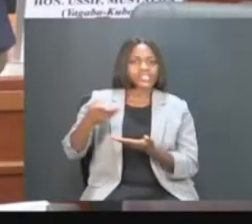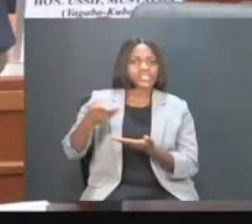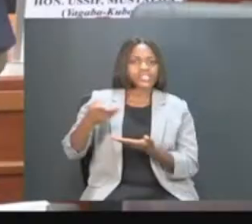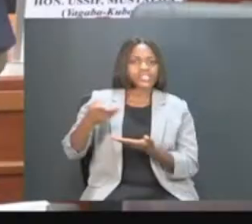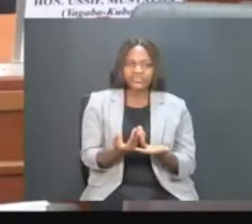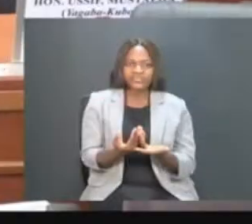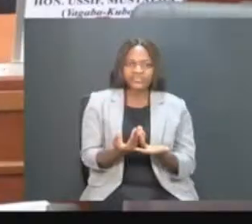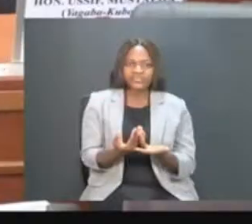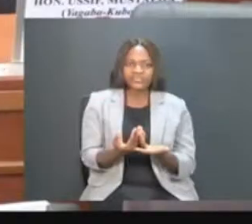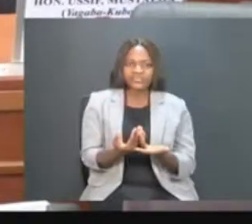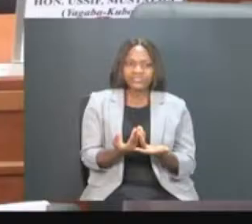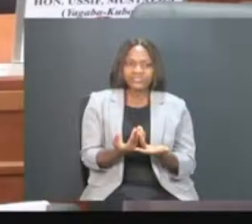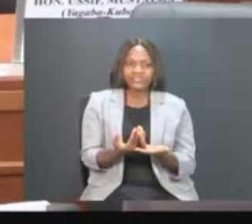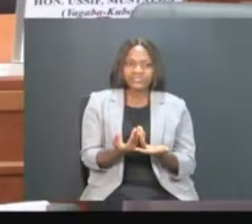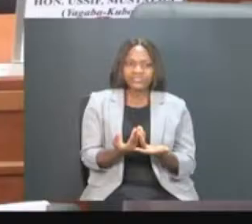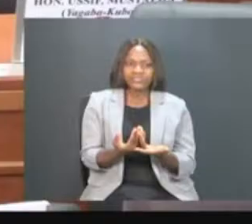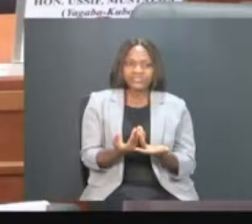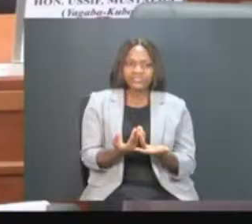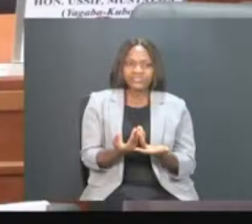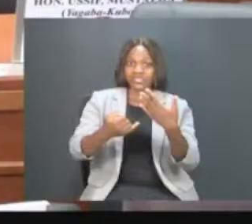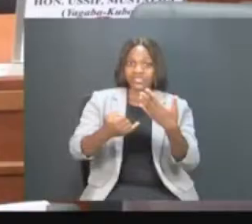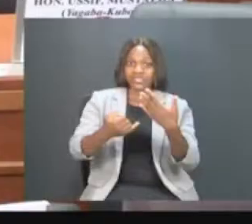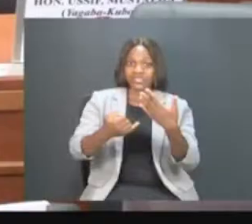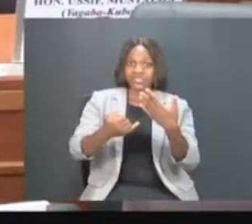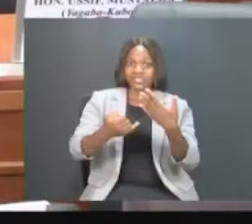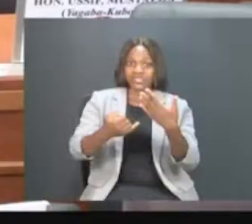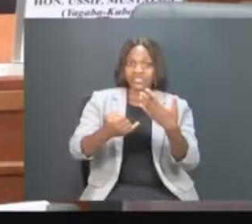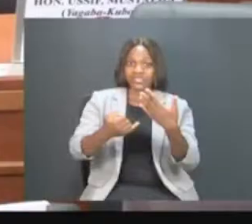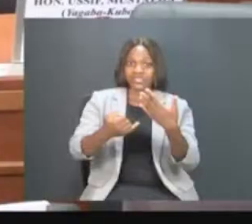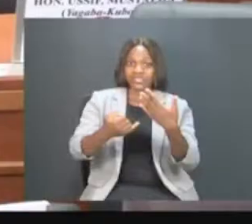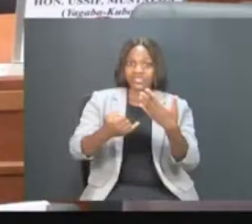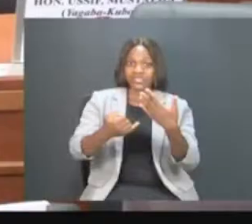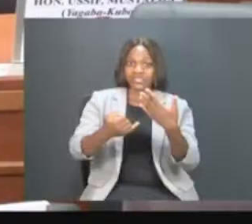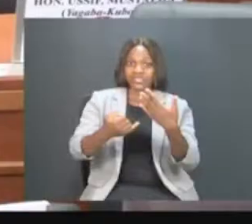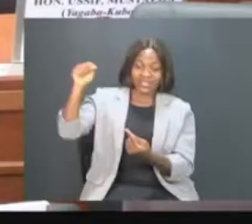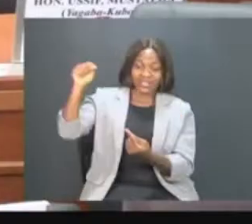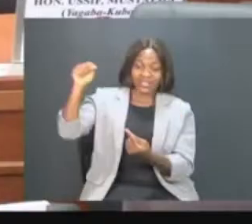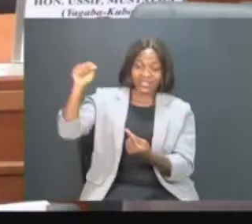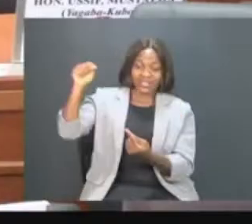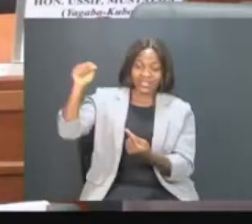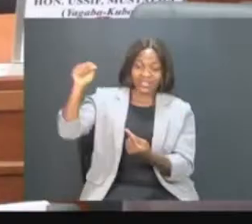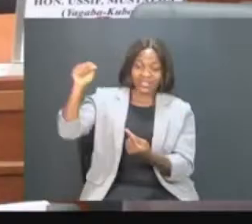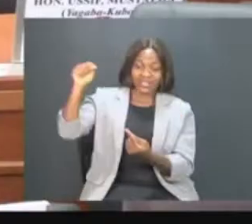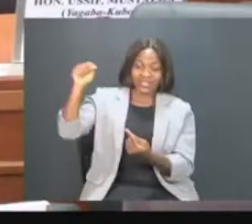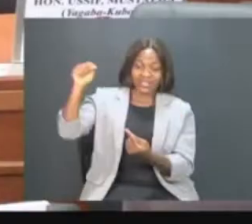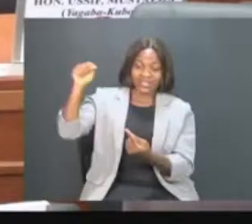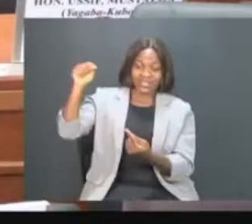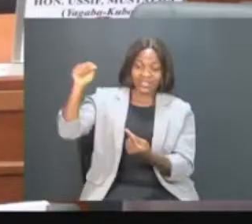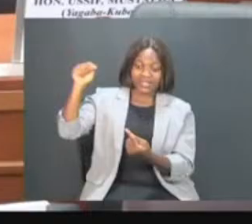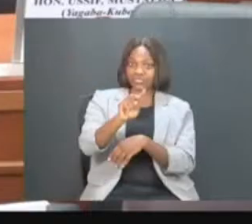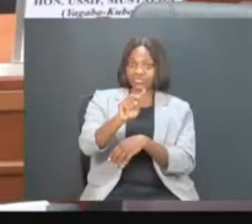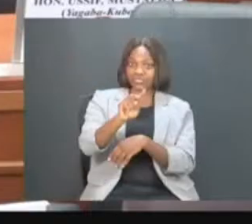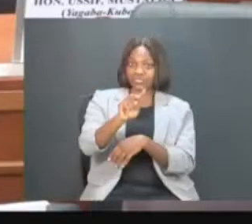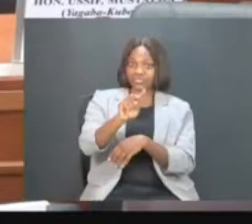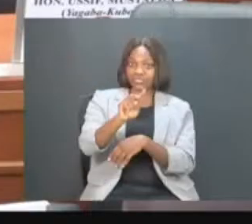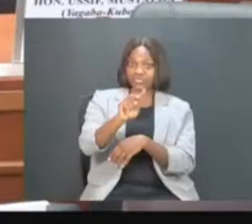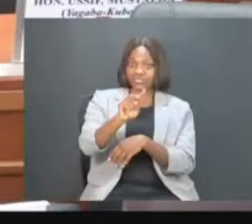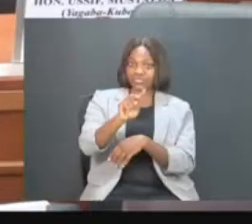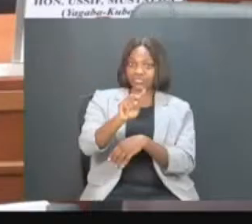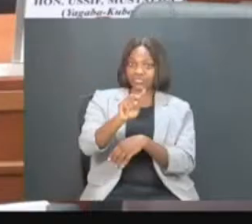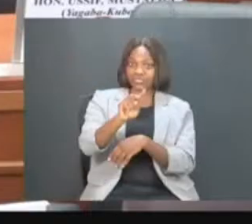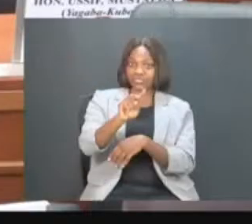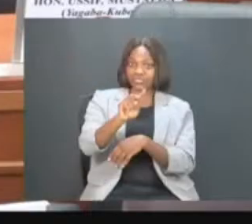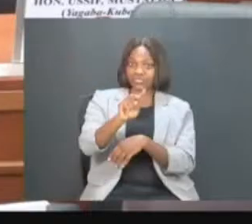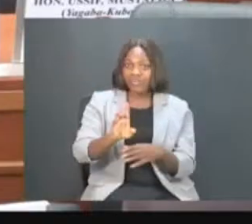From January 2025 till February 2026, the 24-hour economy has become a